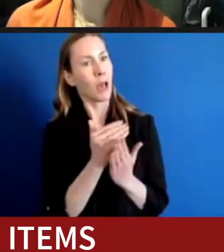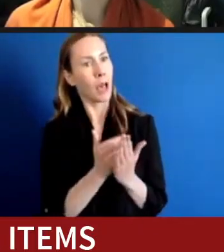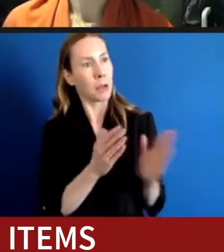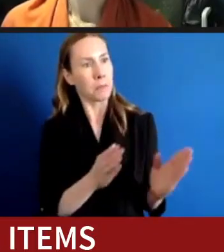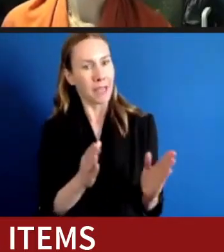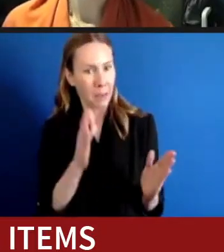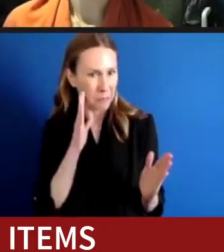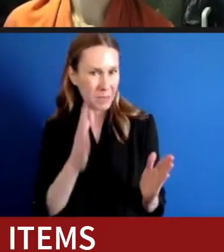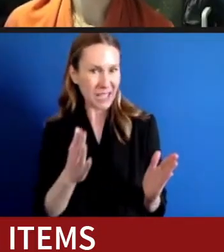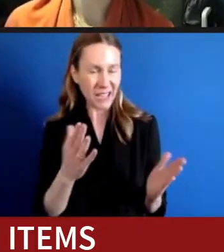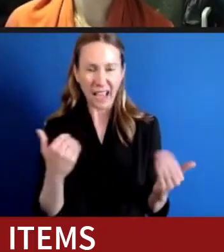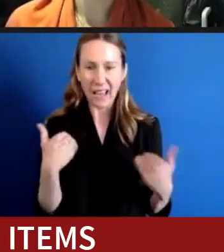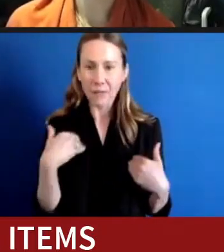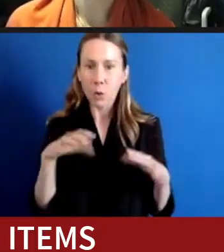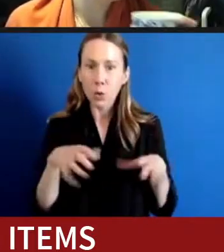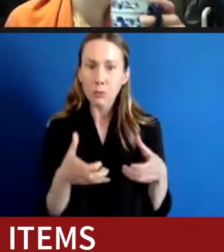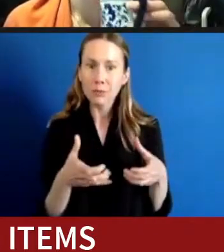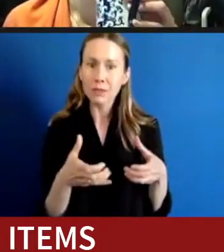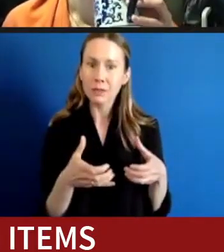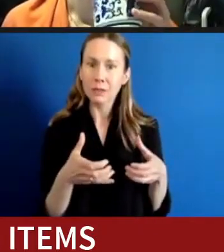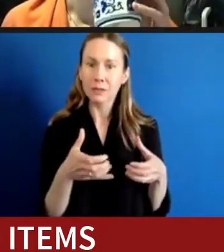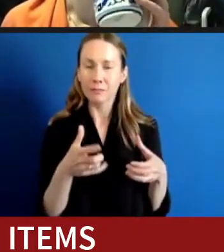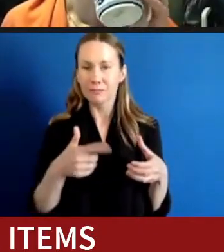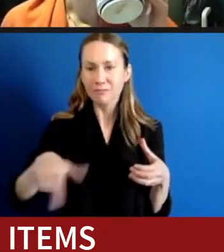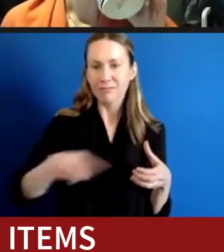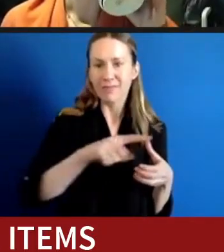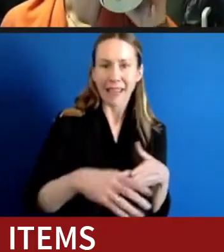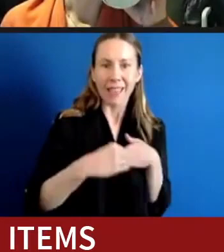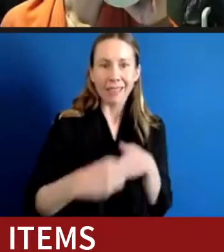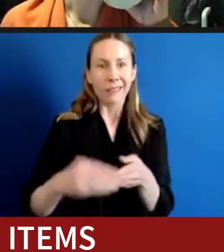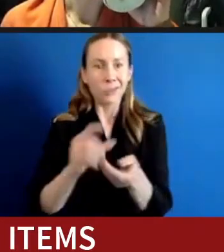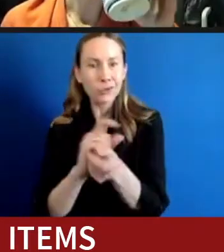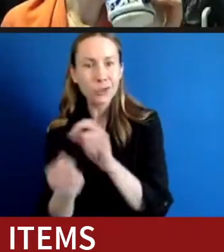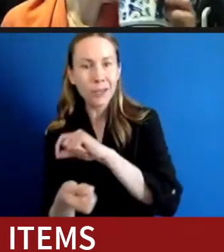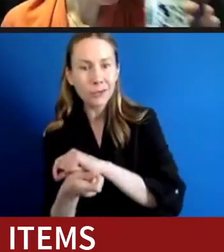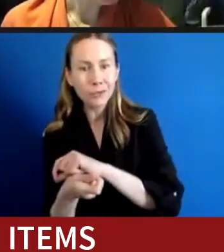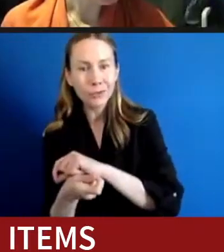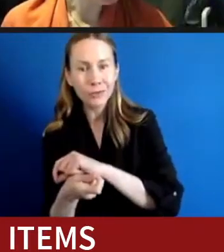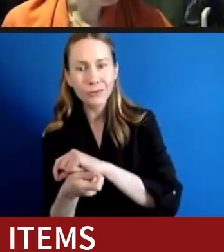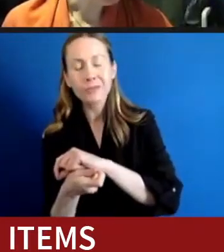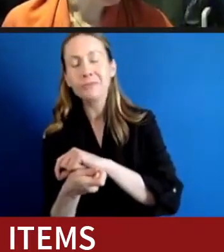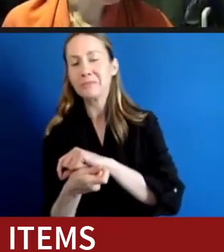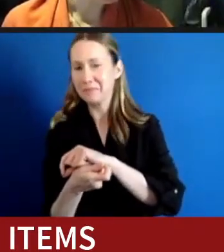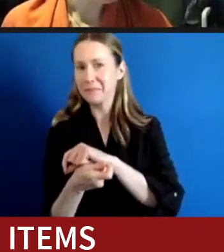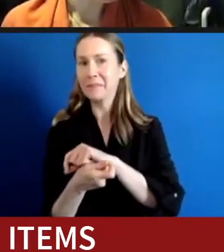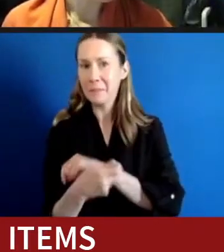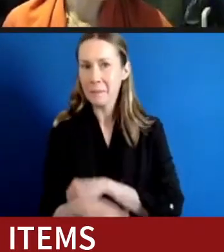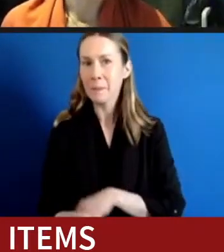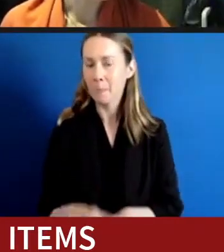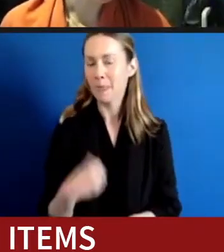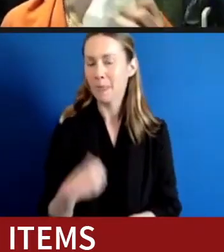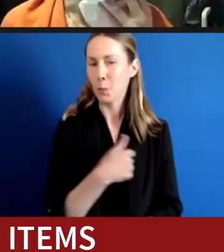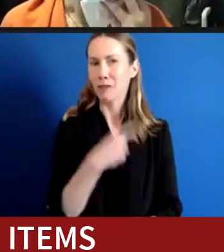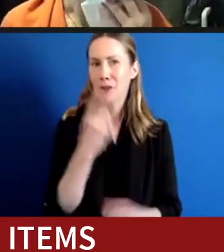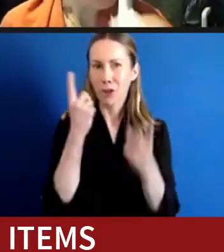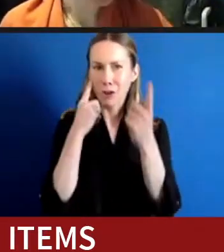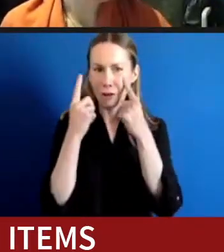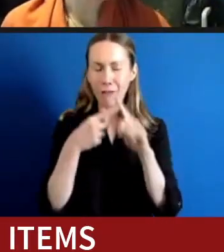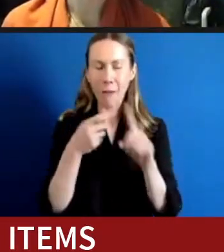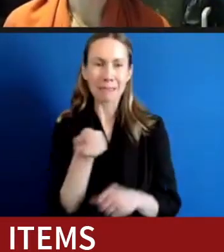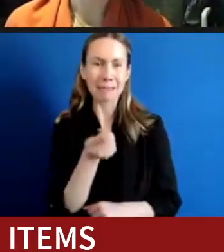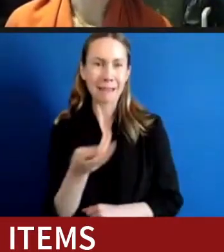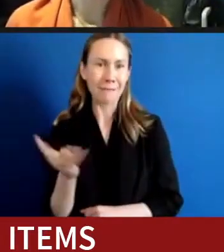similar experiences to help lead change. And as we heard from several